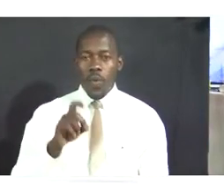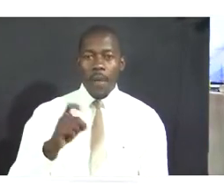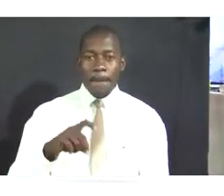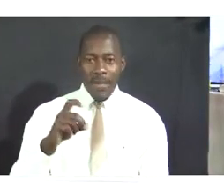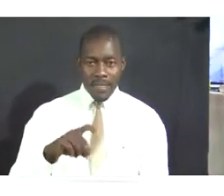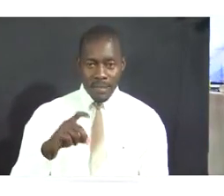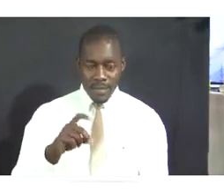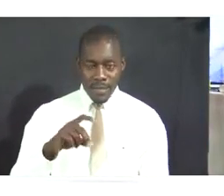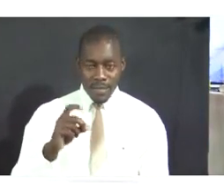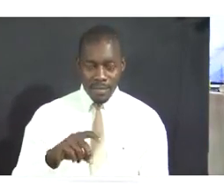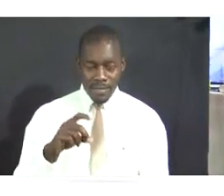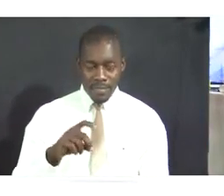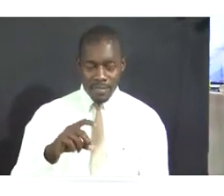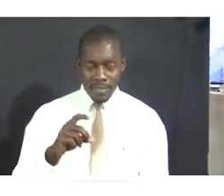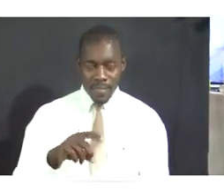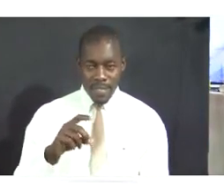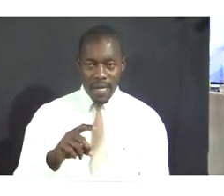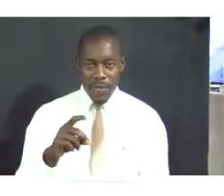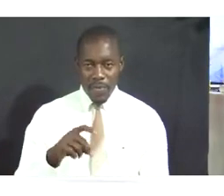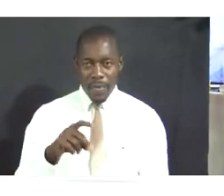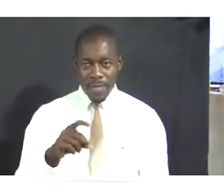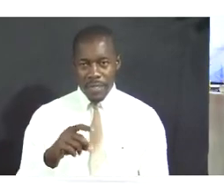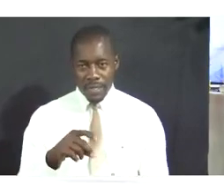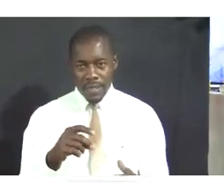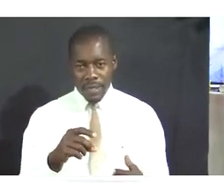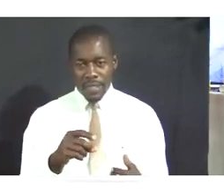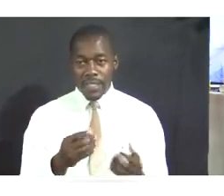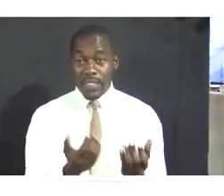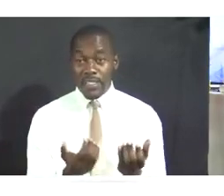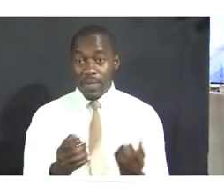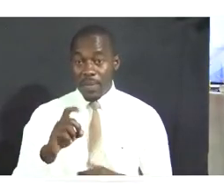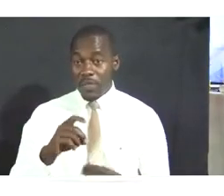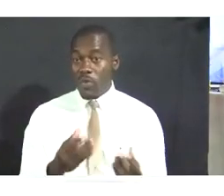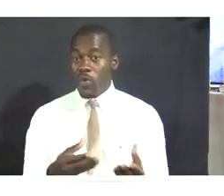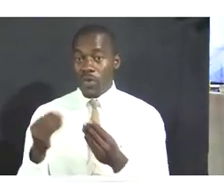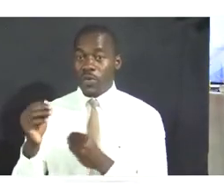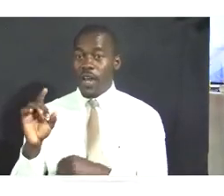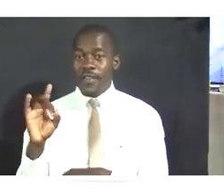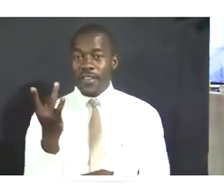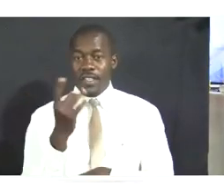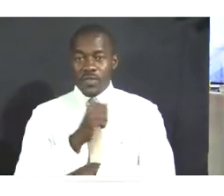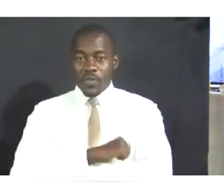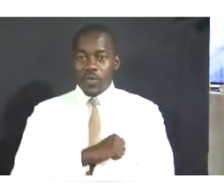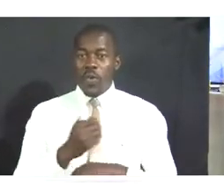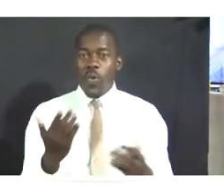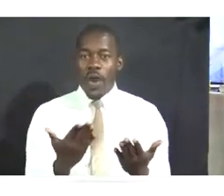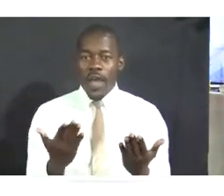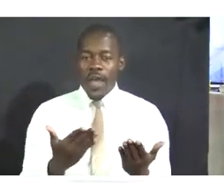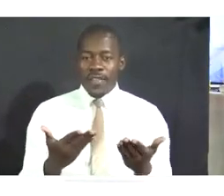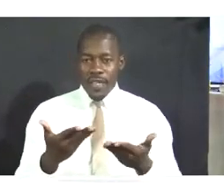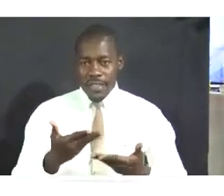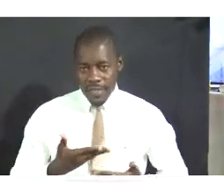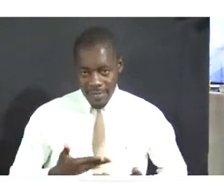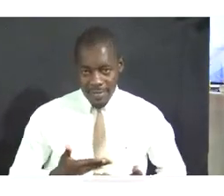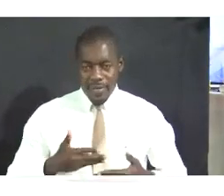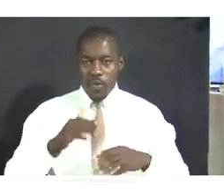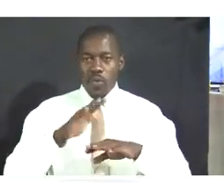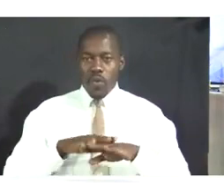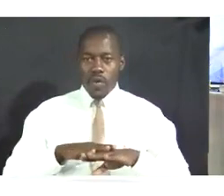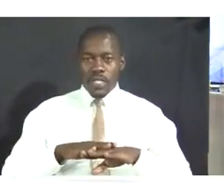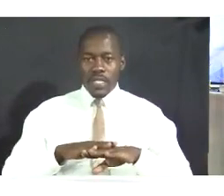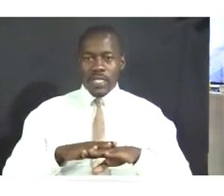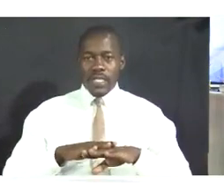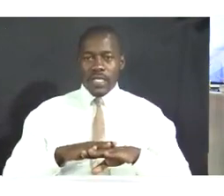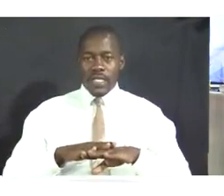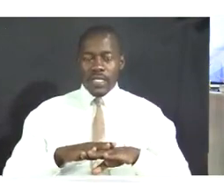our children to Adventist schools where they receive holistic education.